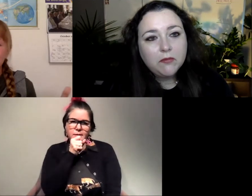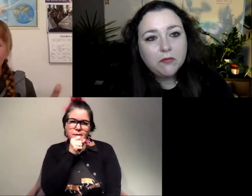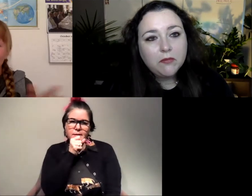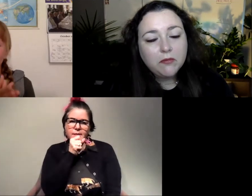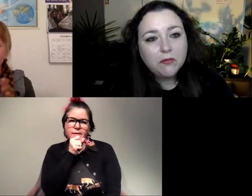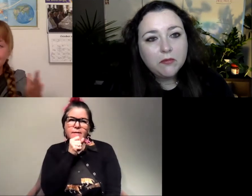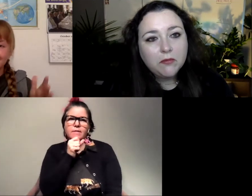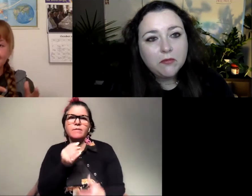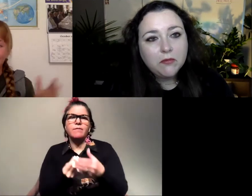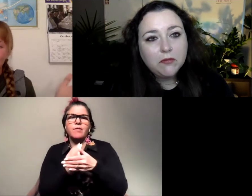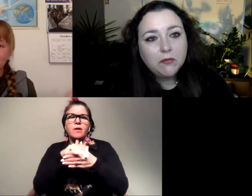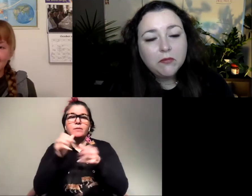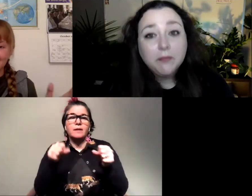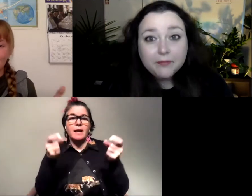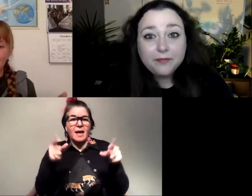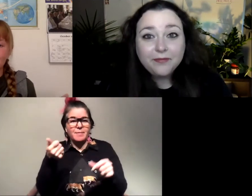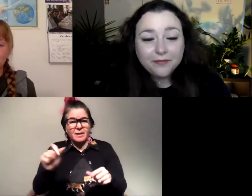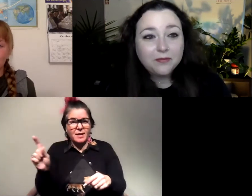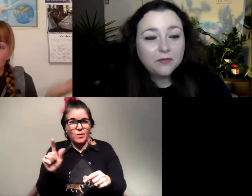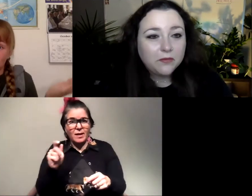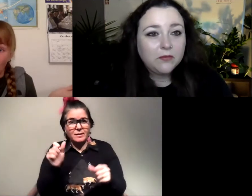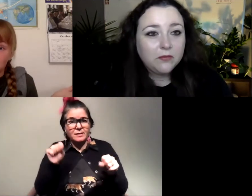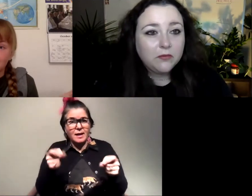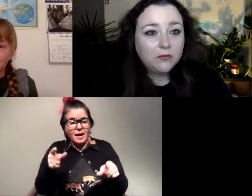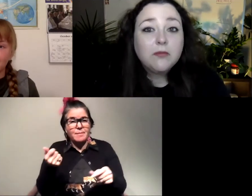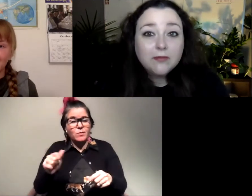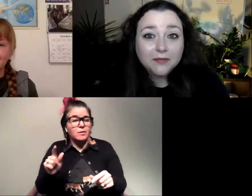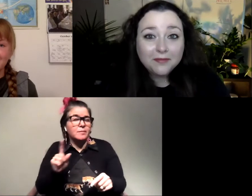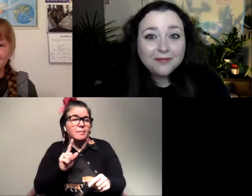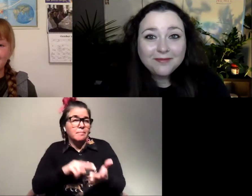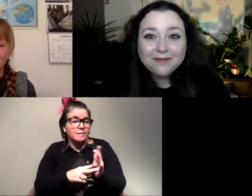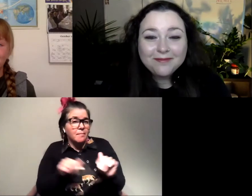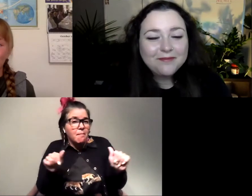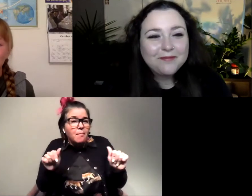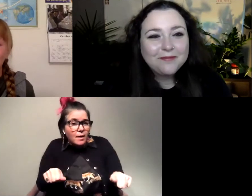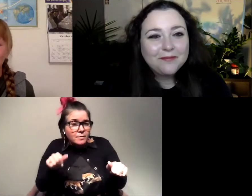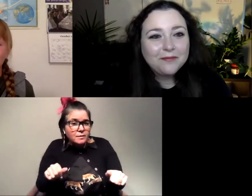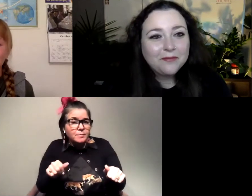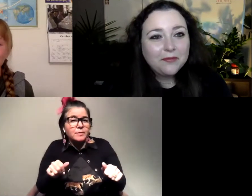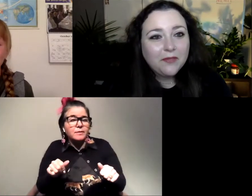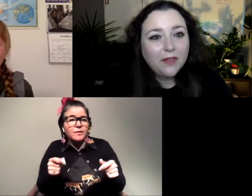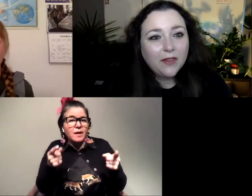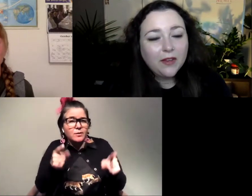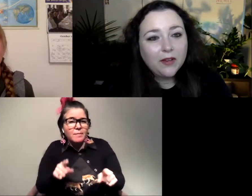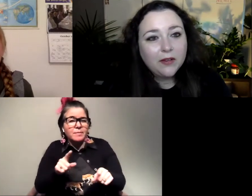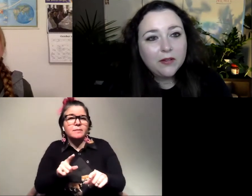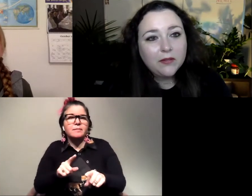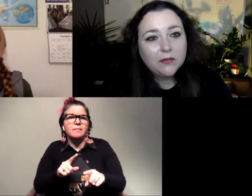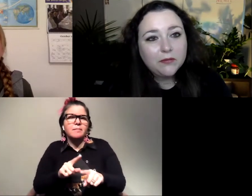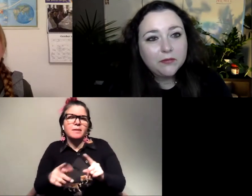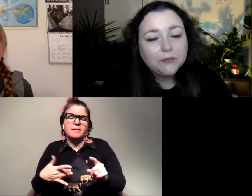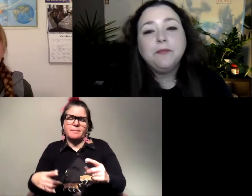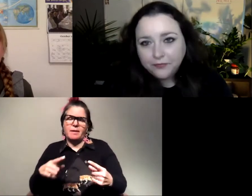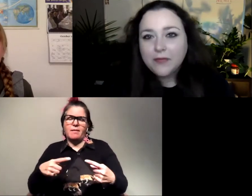volcanoes can happen anywhere and lakes can happen anywhere. So I imagine it's possible for a volcano to form under a lake, but usually it's going to be the